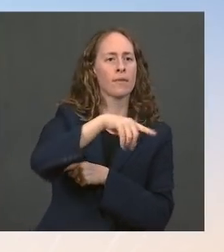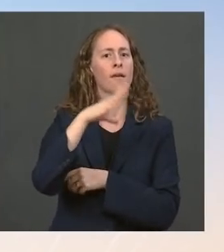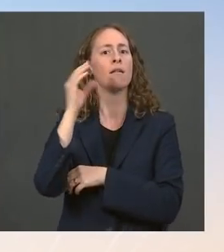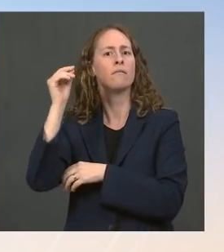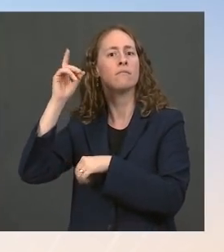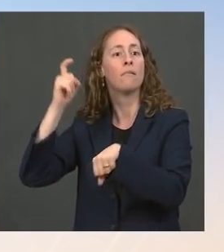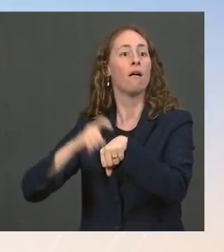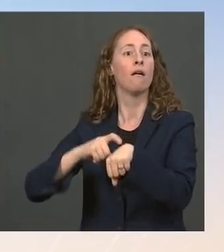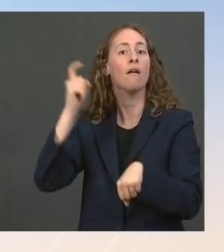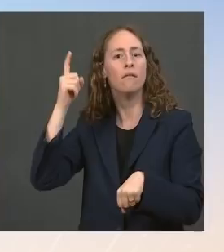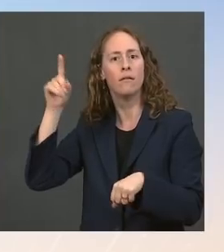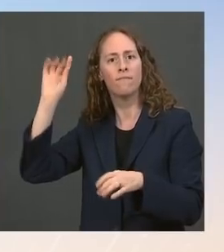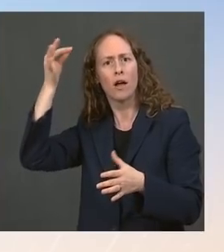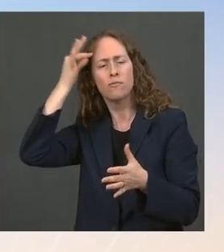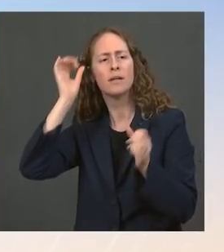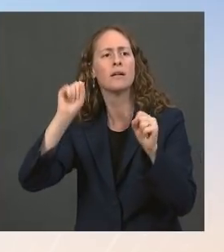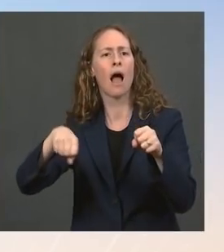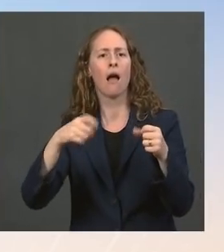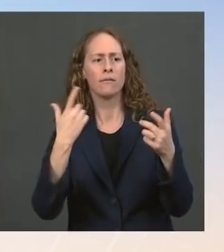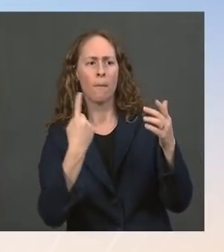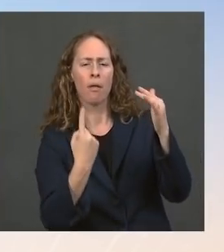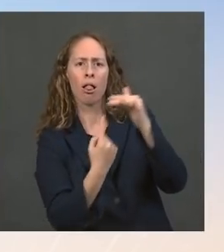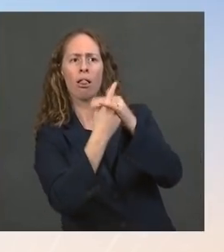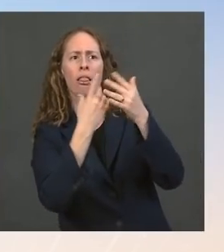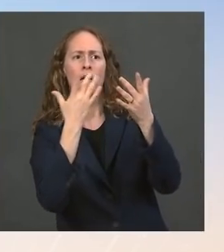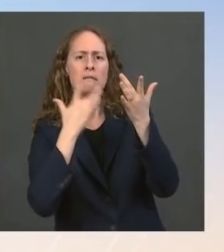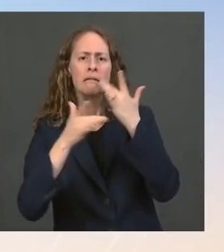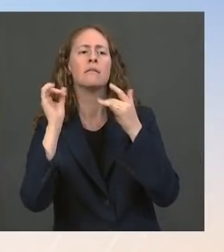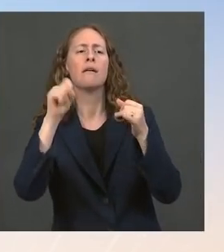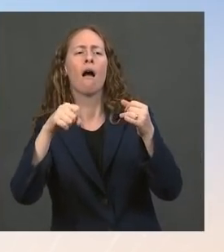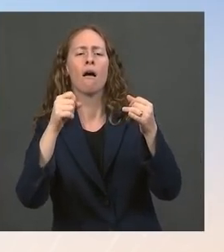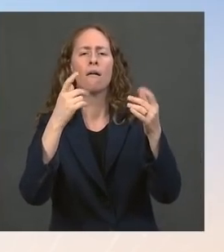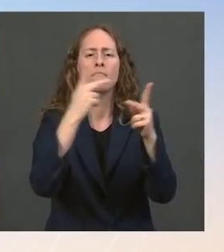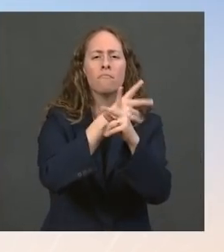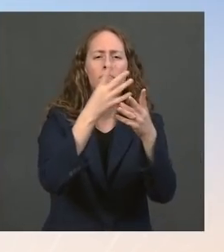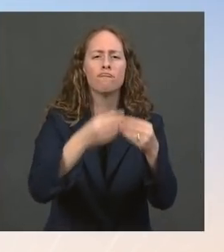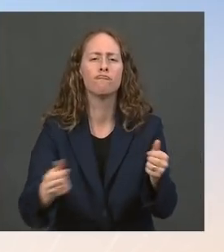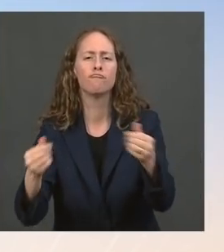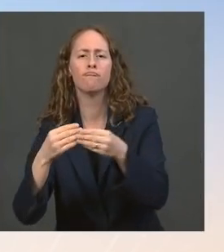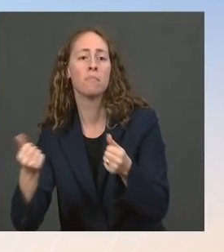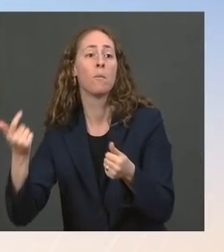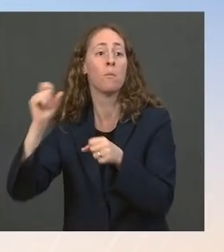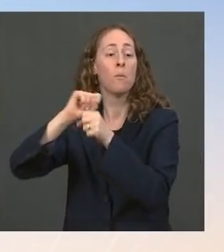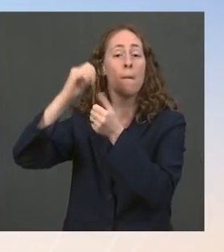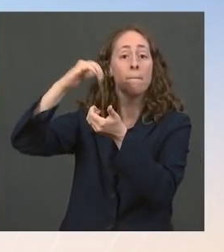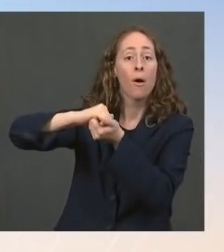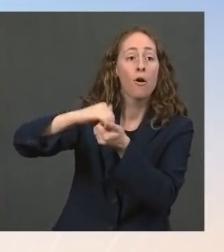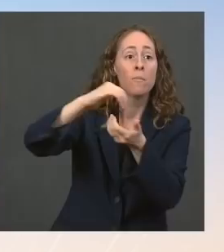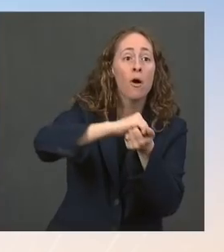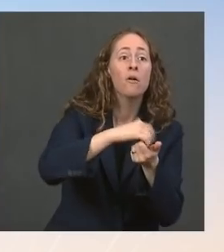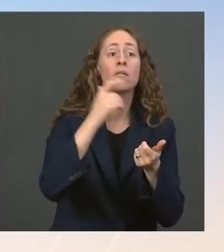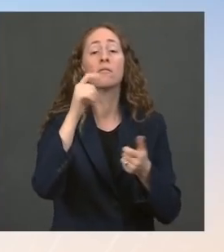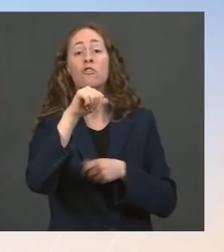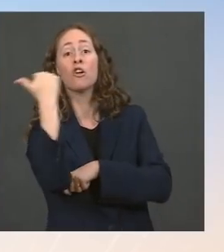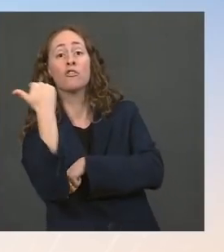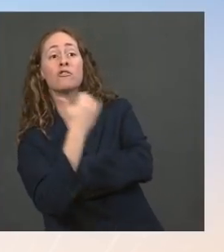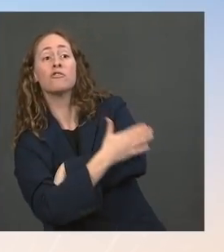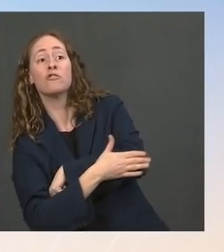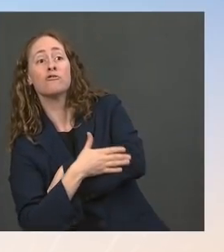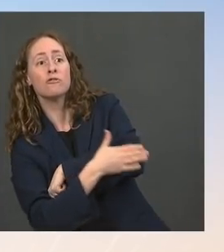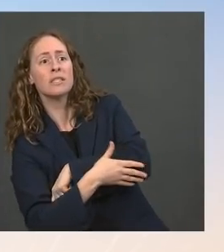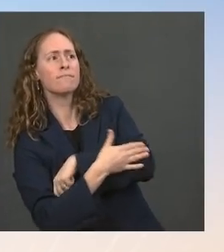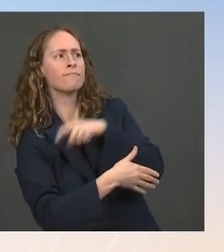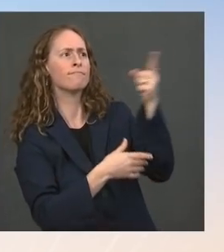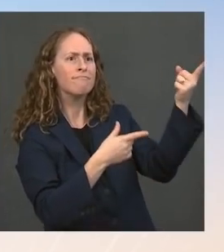chain resiliency. And we're also working with partners and allies to minimize the impact disruptions overseas have on the U.S. economy. Here we've been